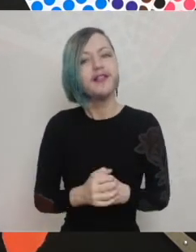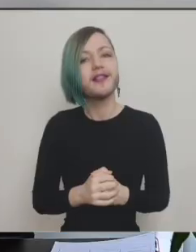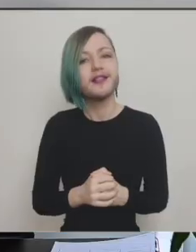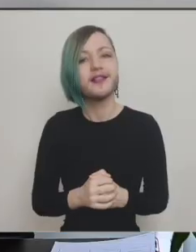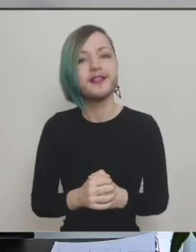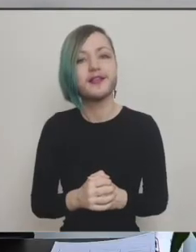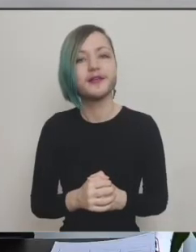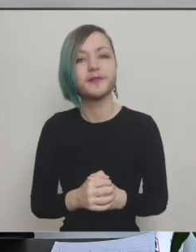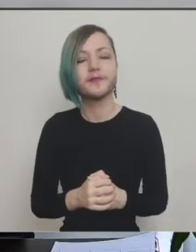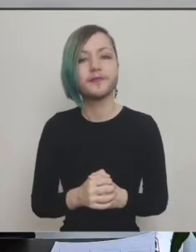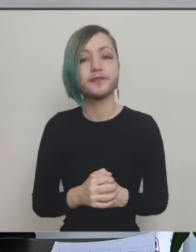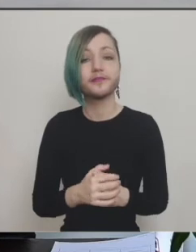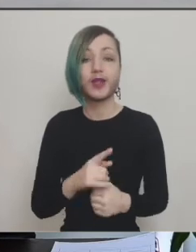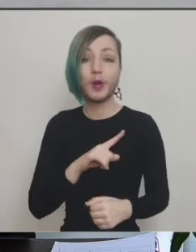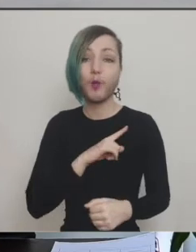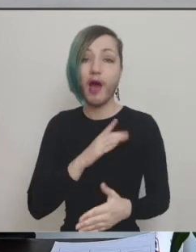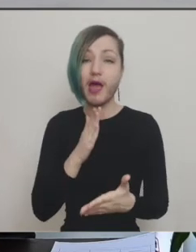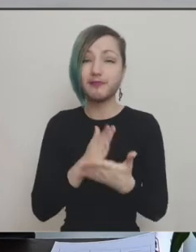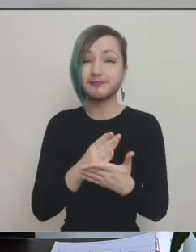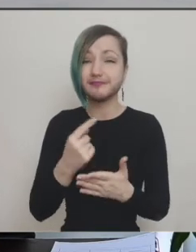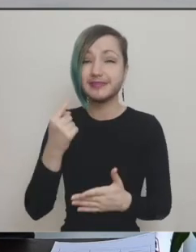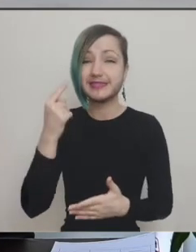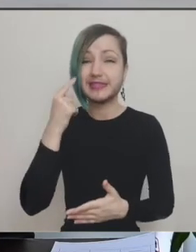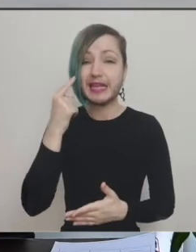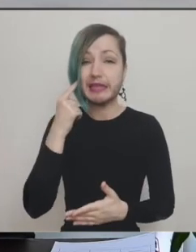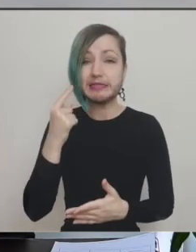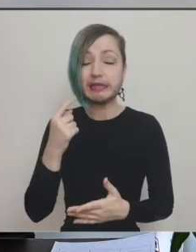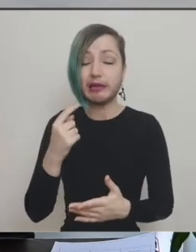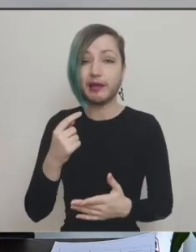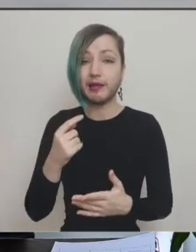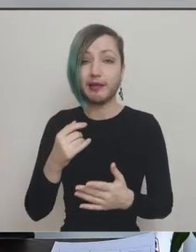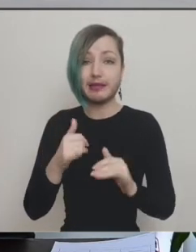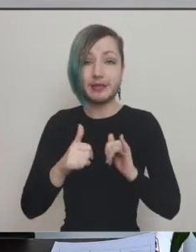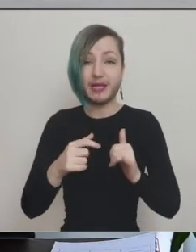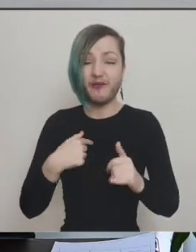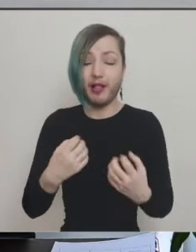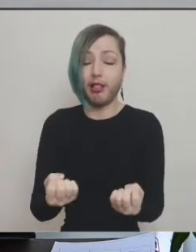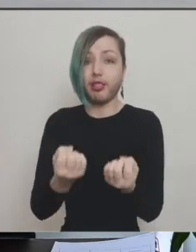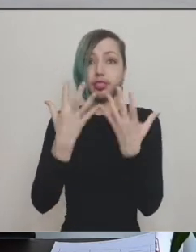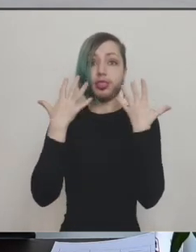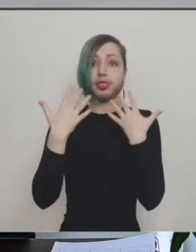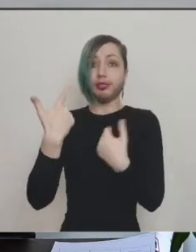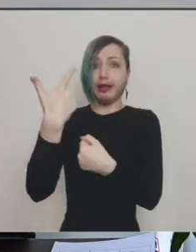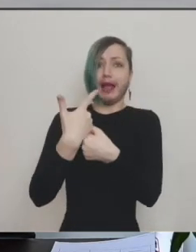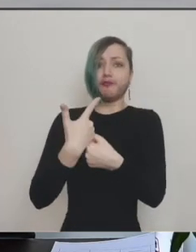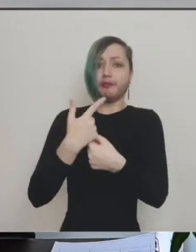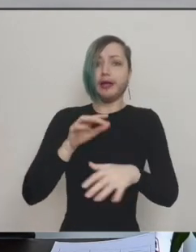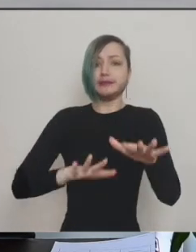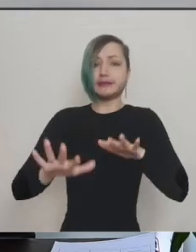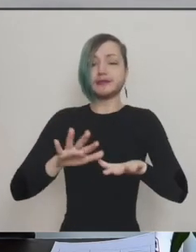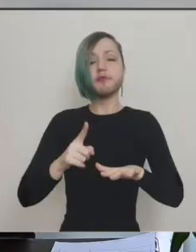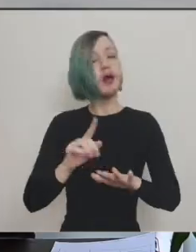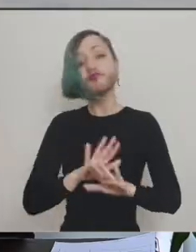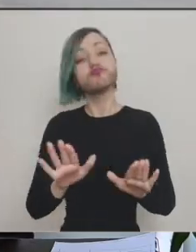Because it would be really easy for me to get quite overwhelmed with the camera in my face, but I'm not, I'm keeping going.